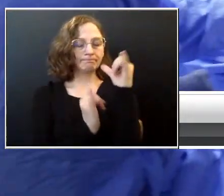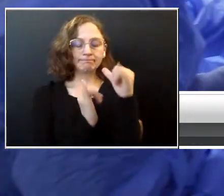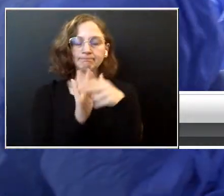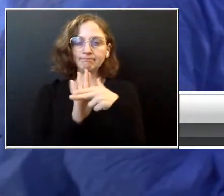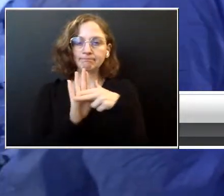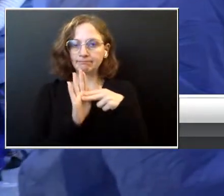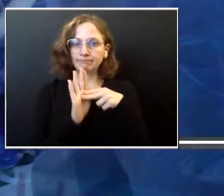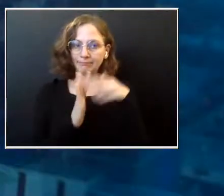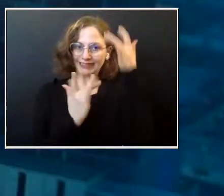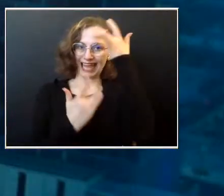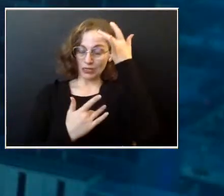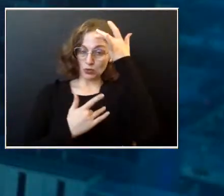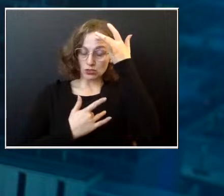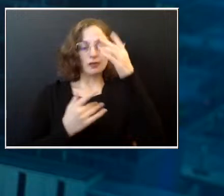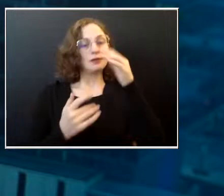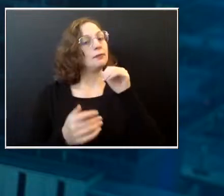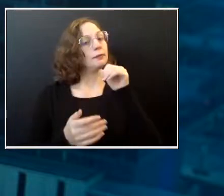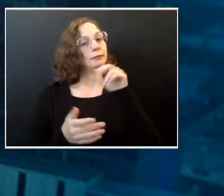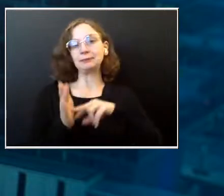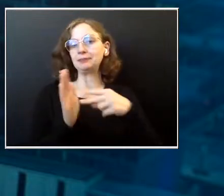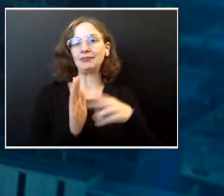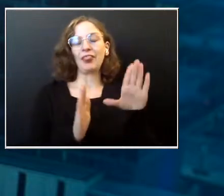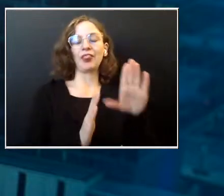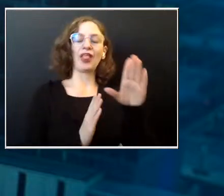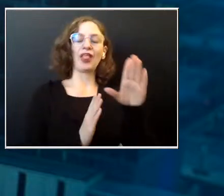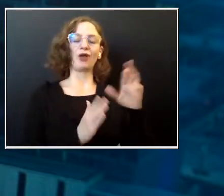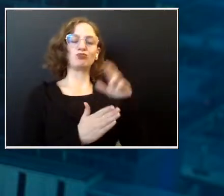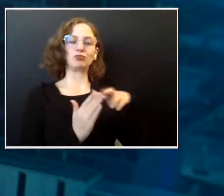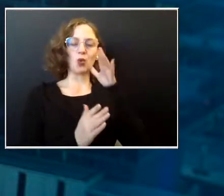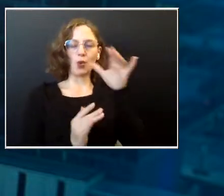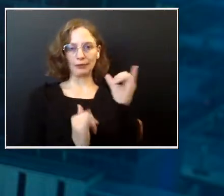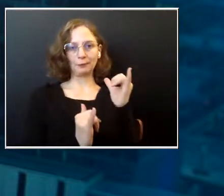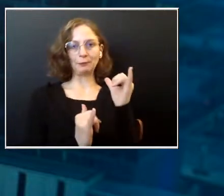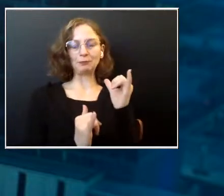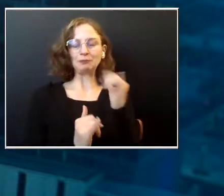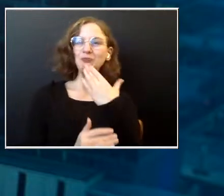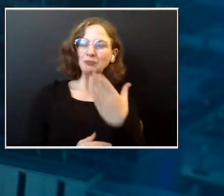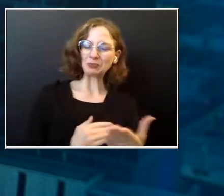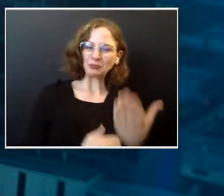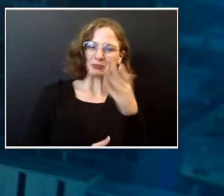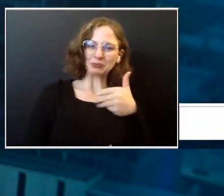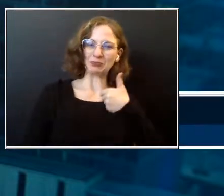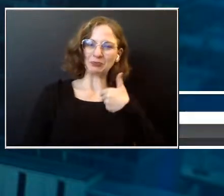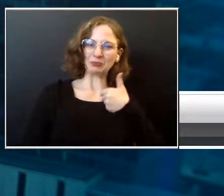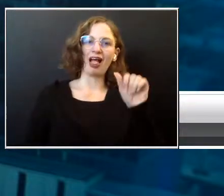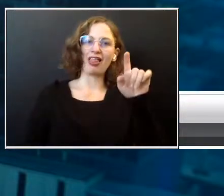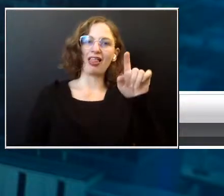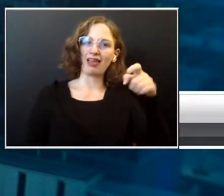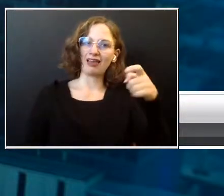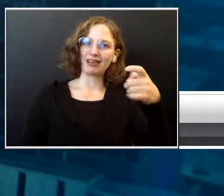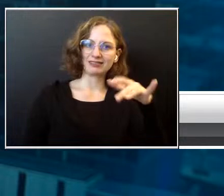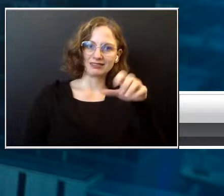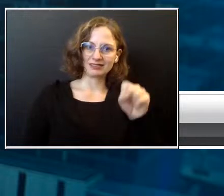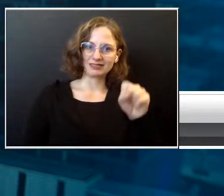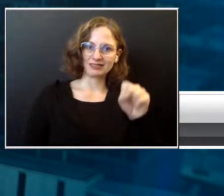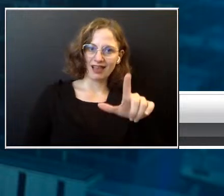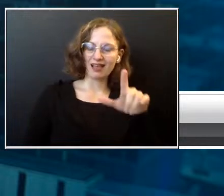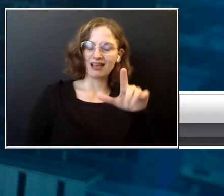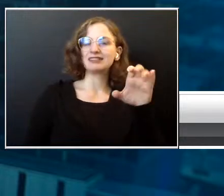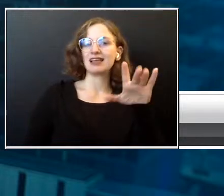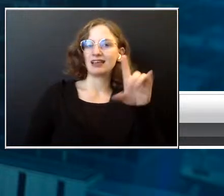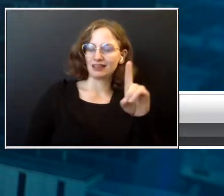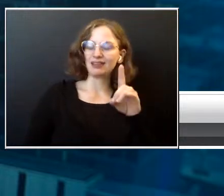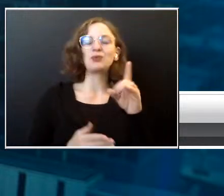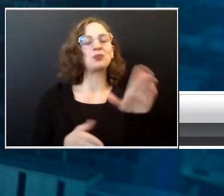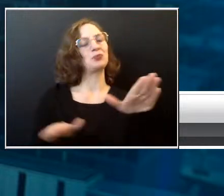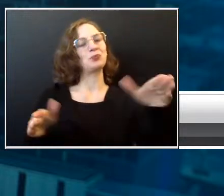same fate. Good morning. I'm Alexis Del Cid in for Jessica Lovell. Welcome to the Morning Medical Update. Today we're going to